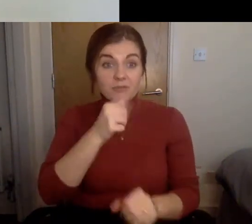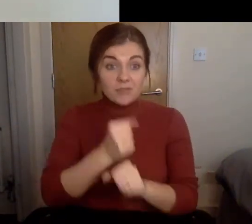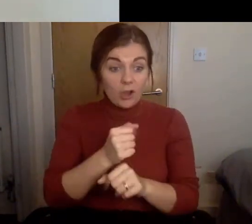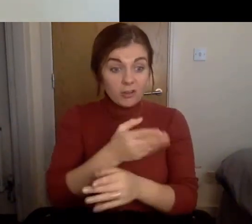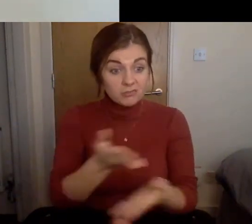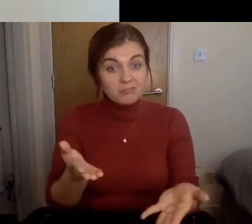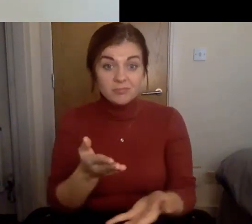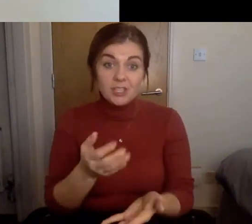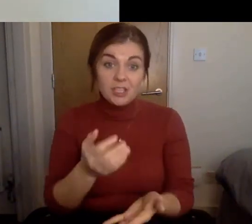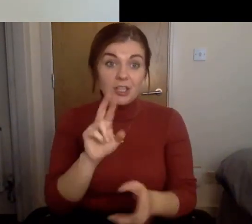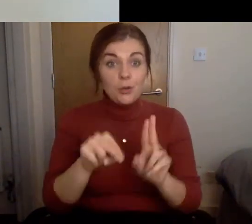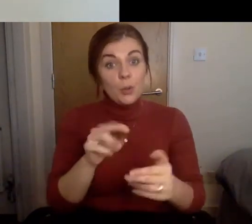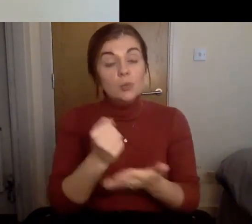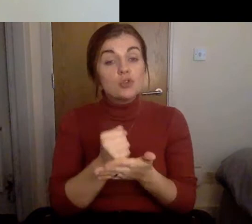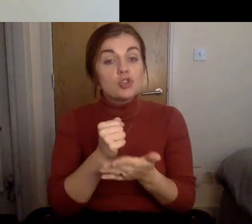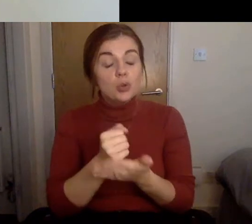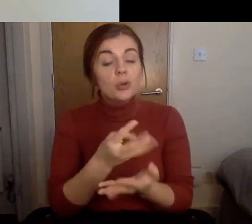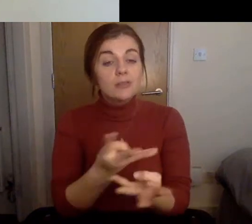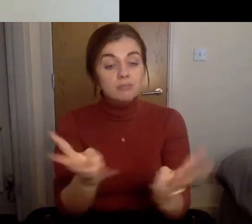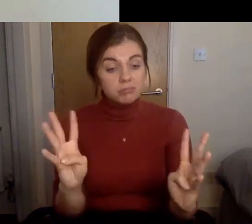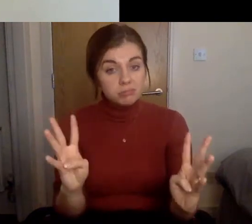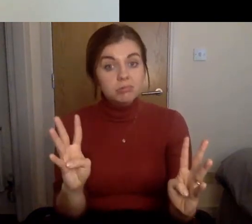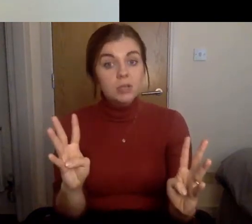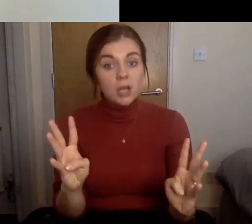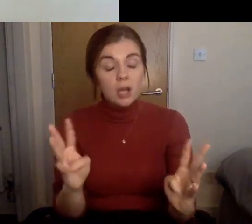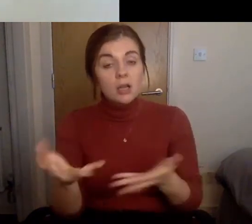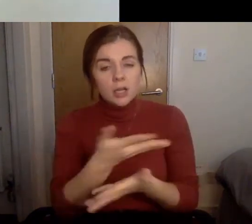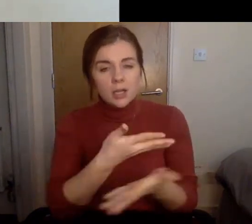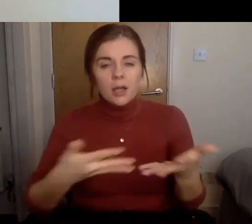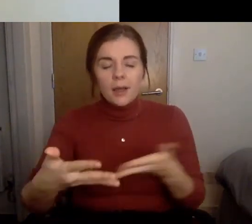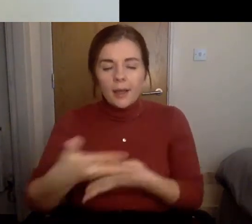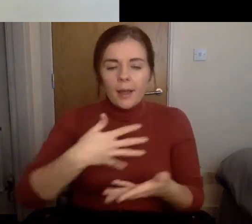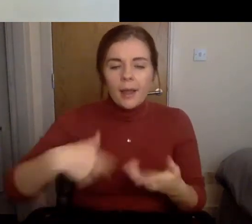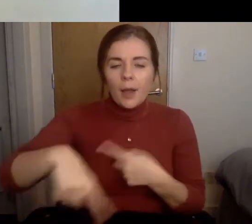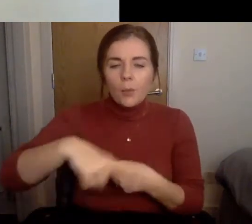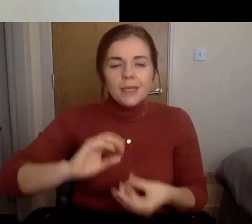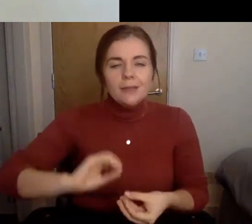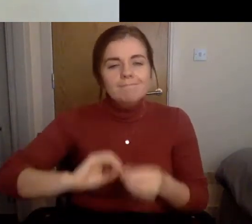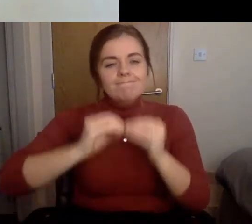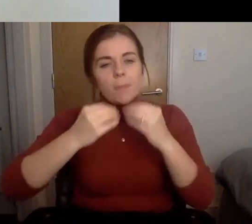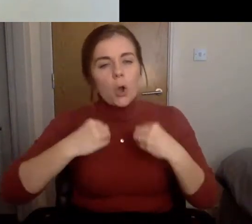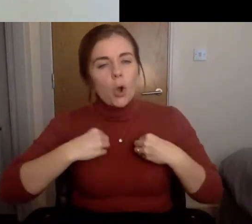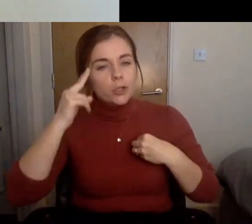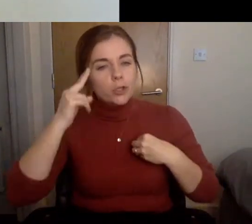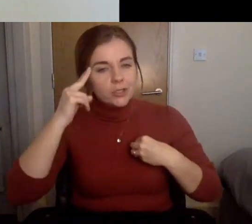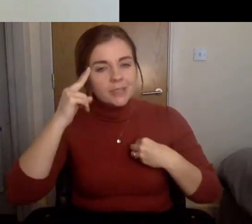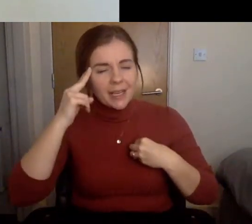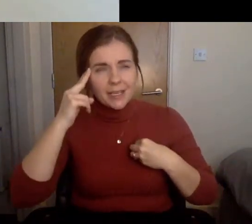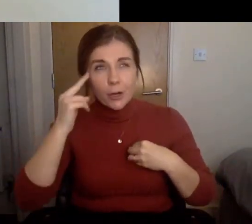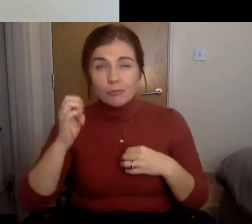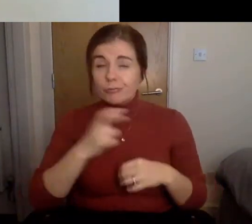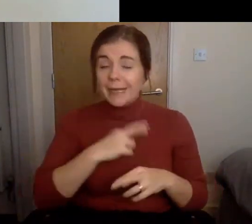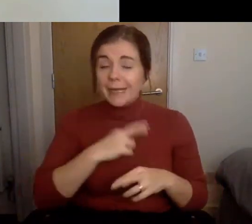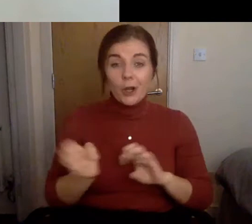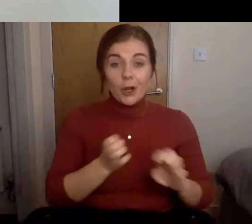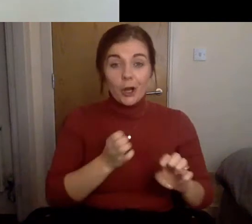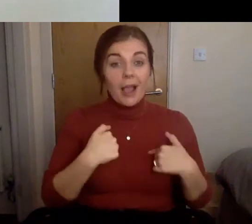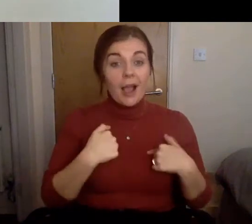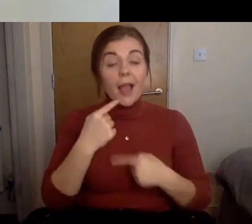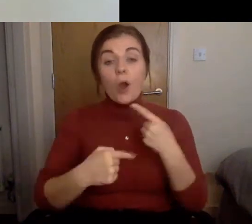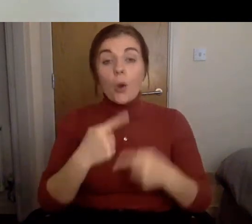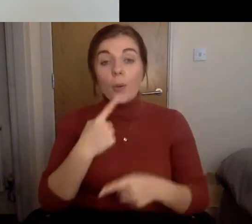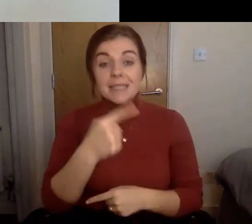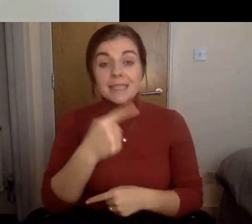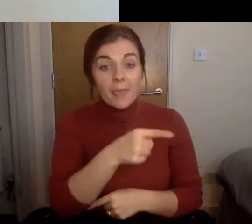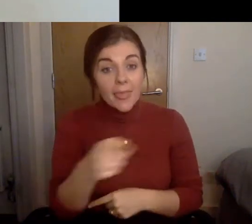boys. And we come to an understanding very early on. So I would always say